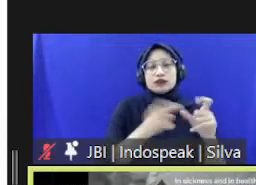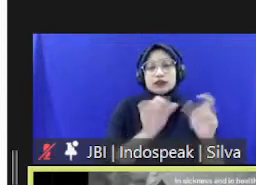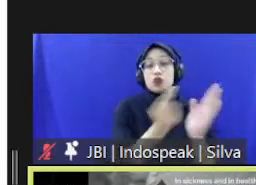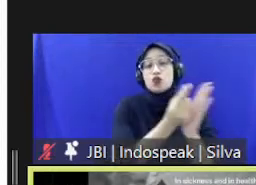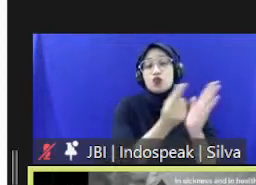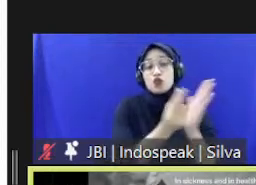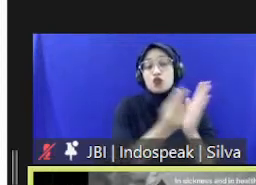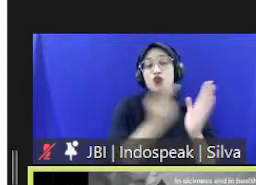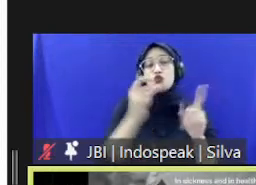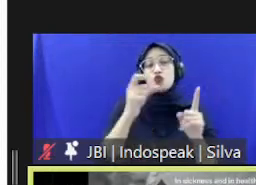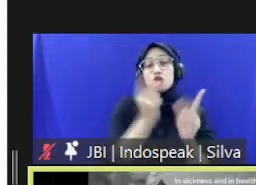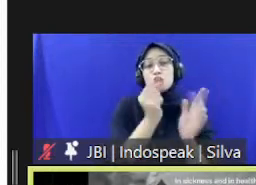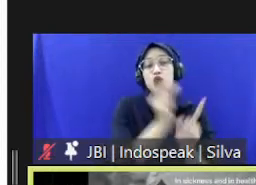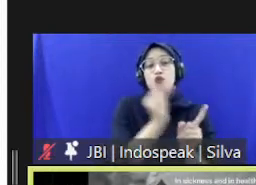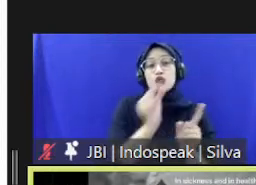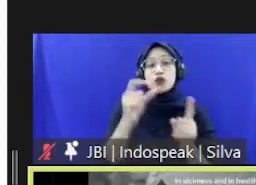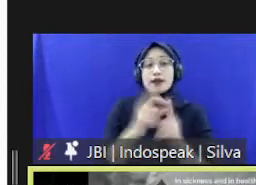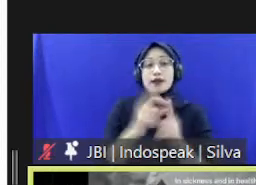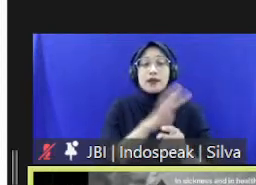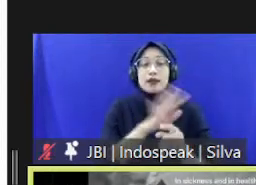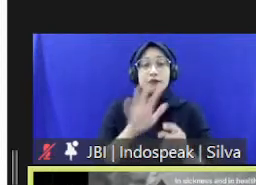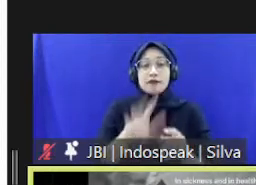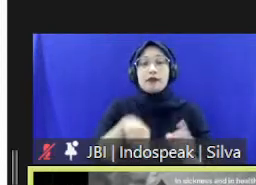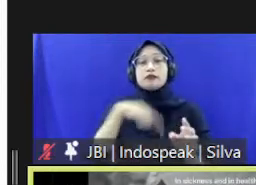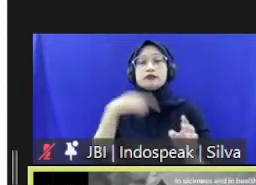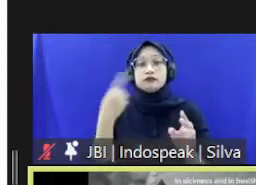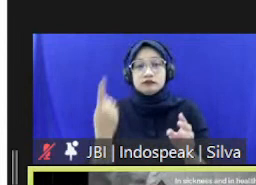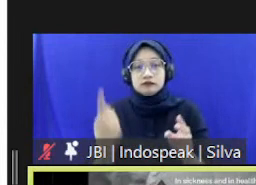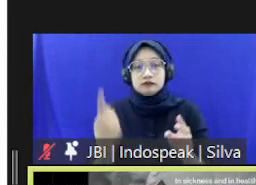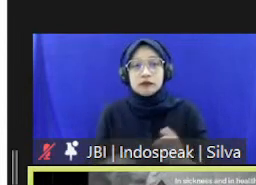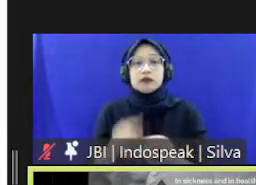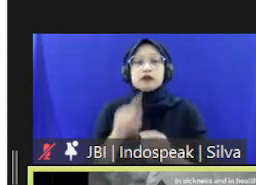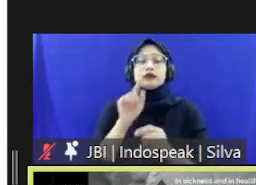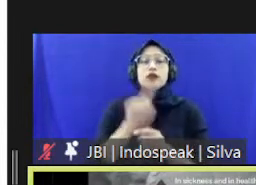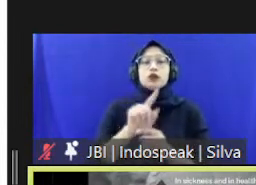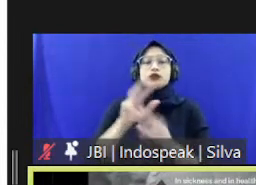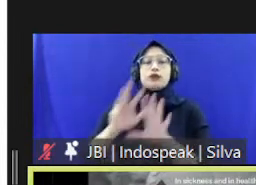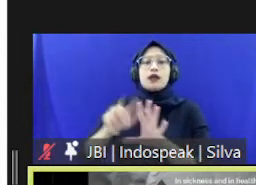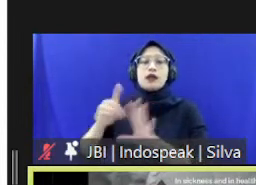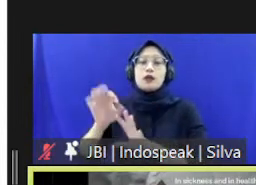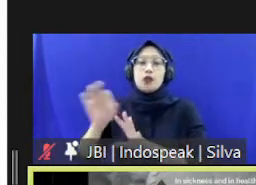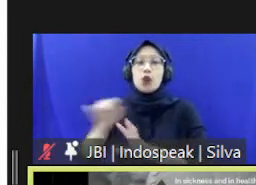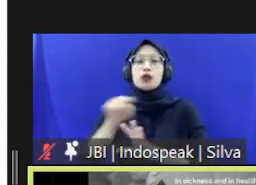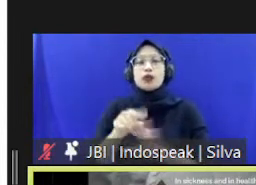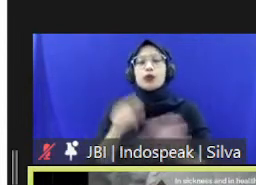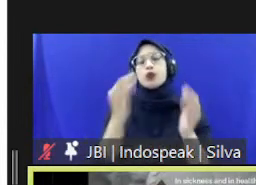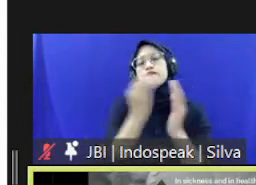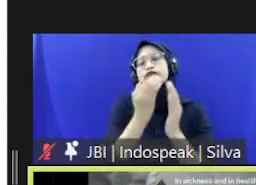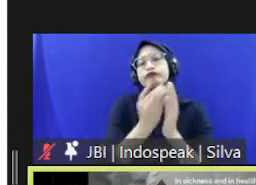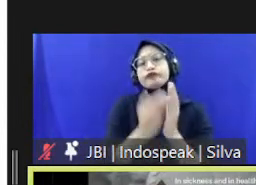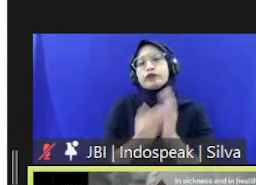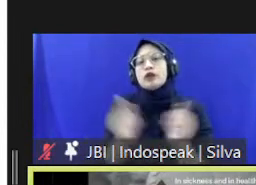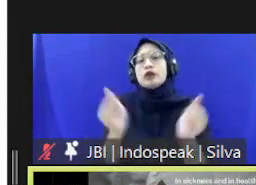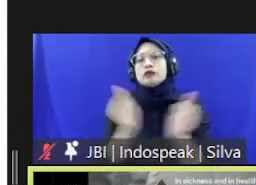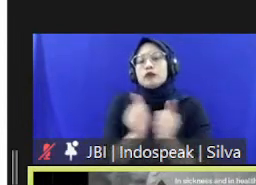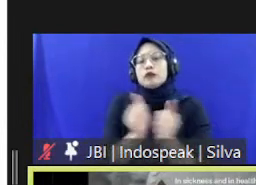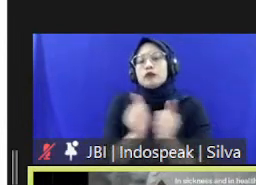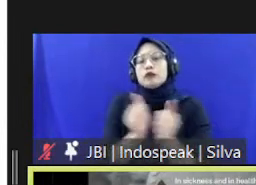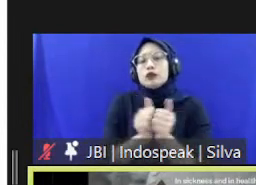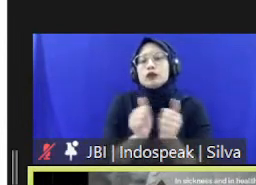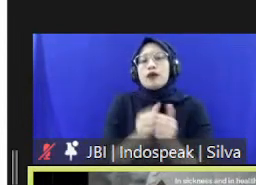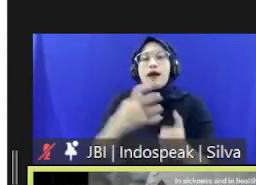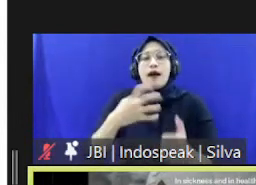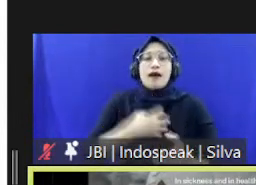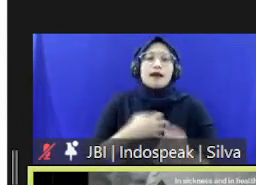the Basic Health Law in 1960, which basically promised everything to everyone and then did nothing about it. And